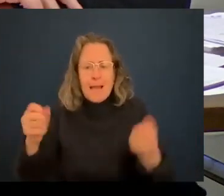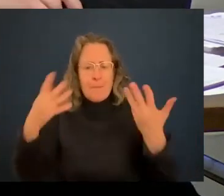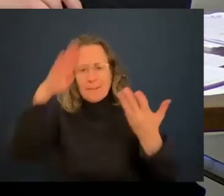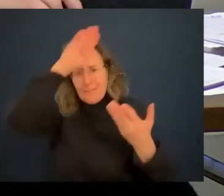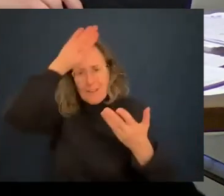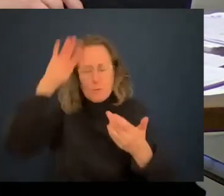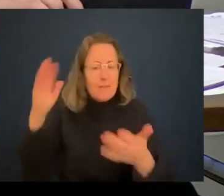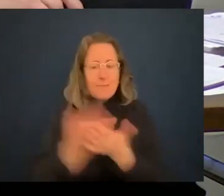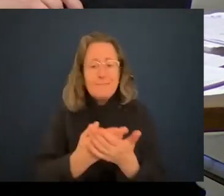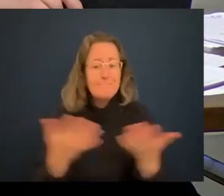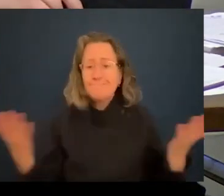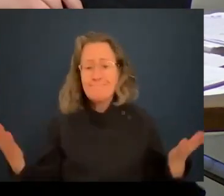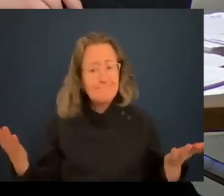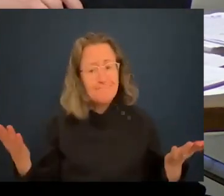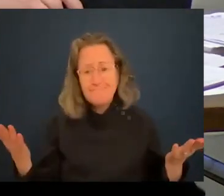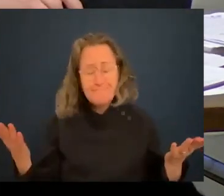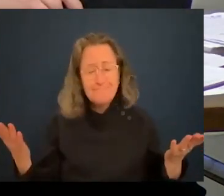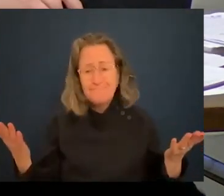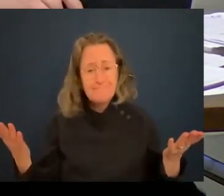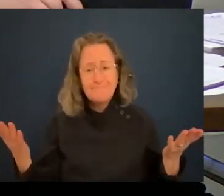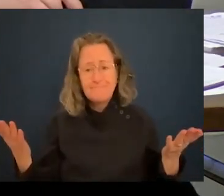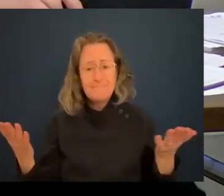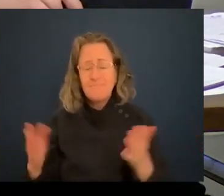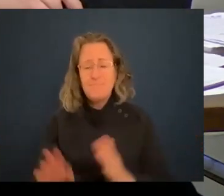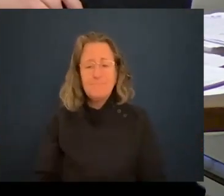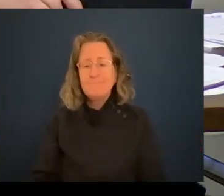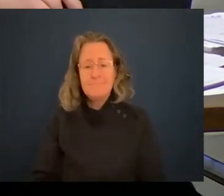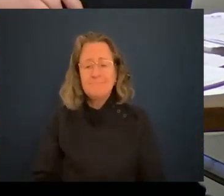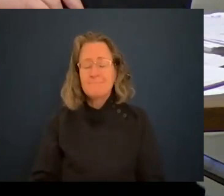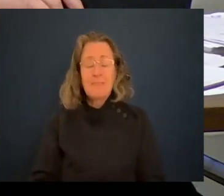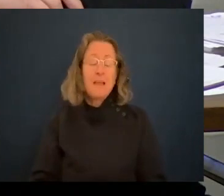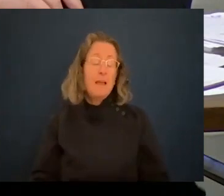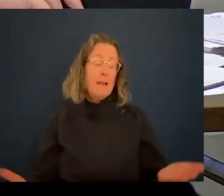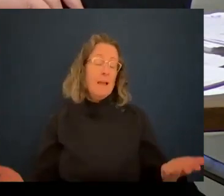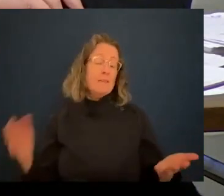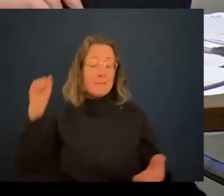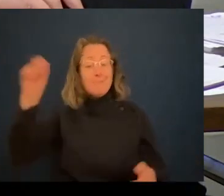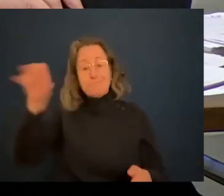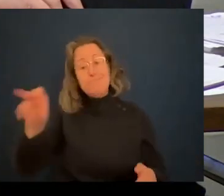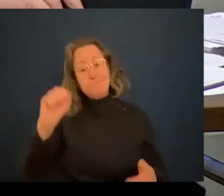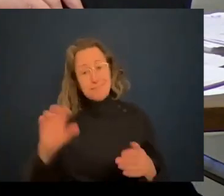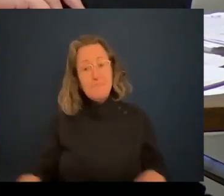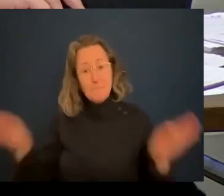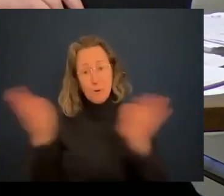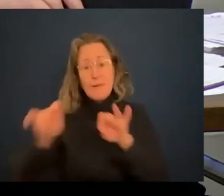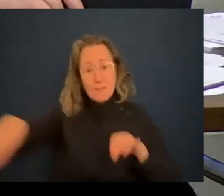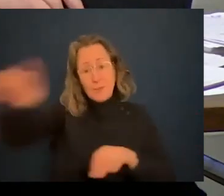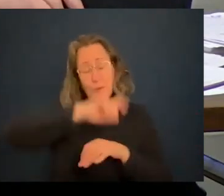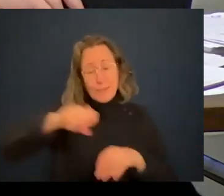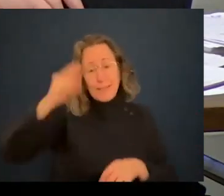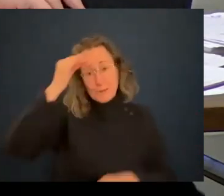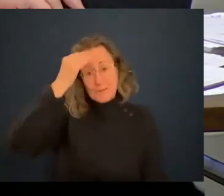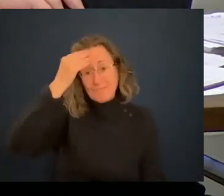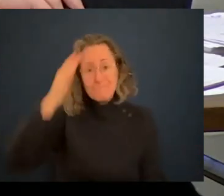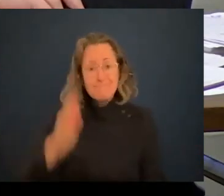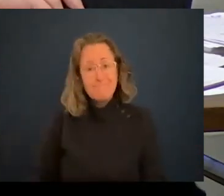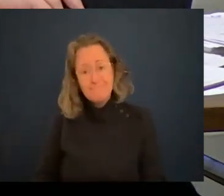to to really think about and I can't urge you enough as you know